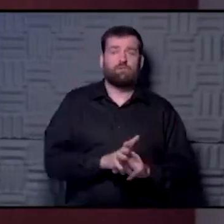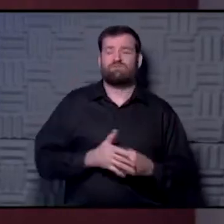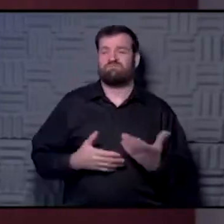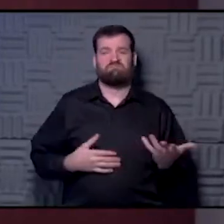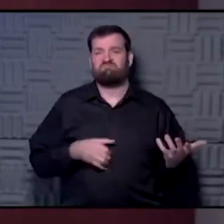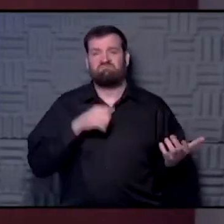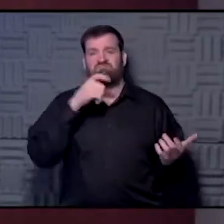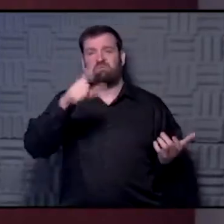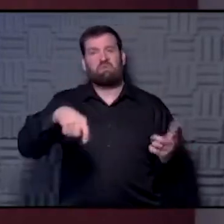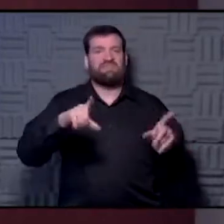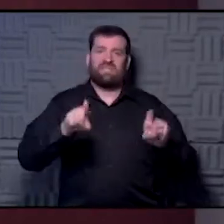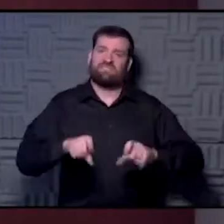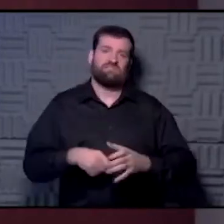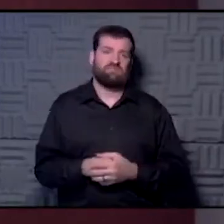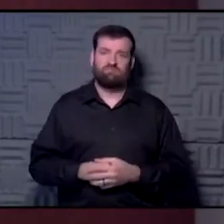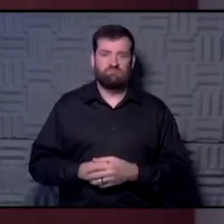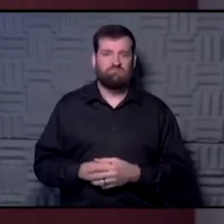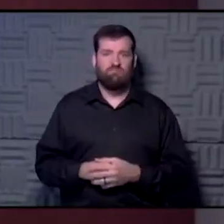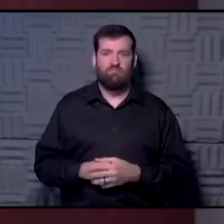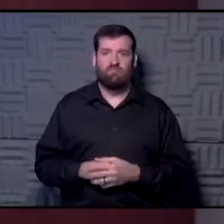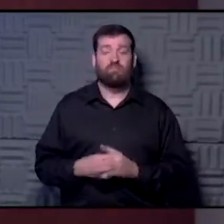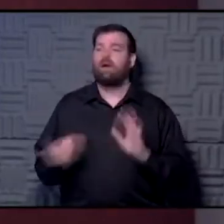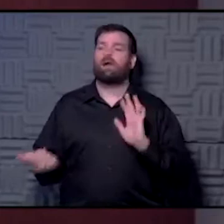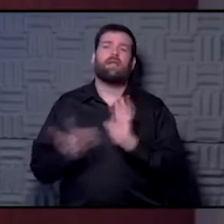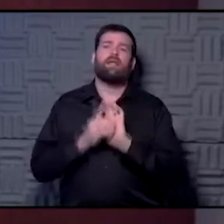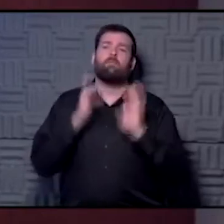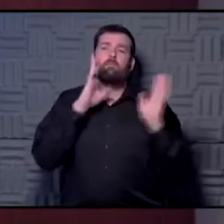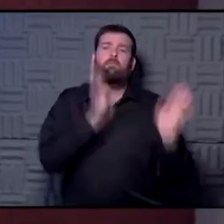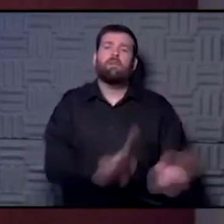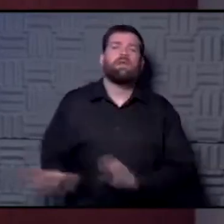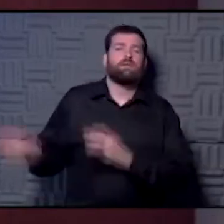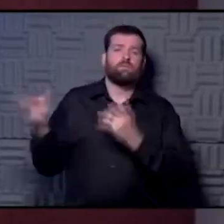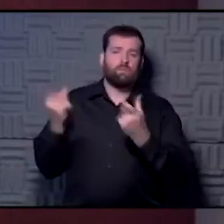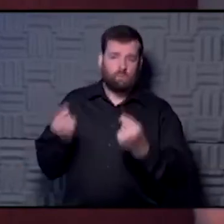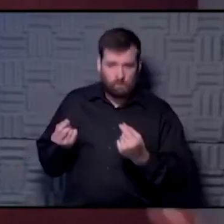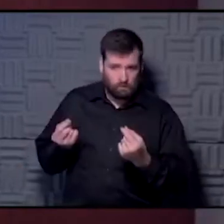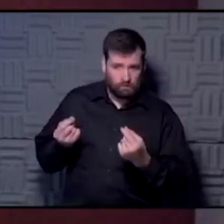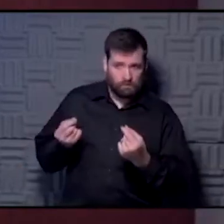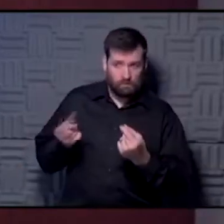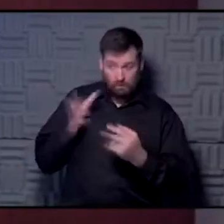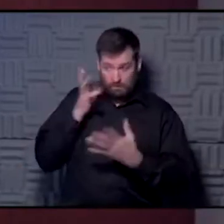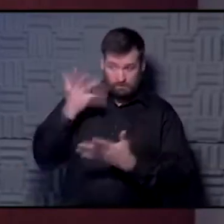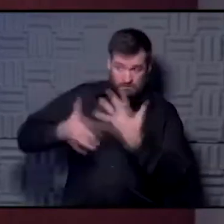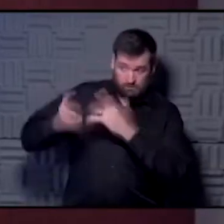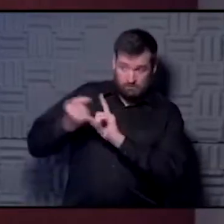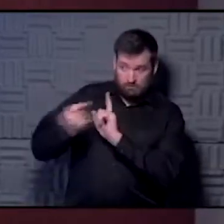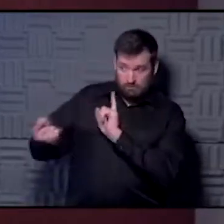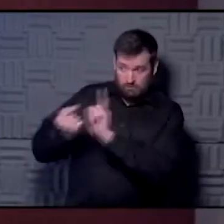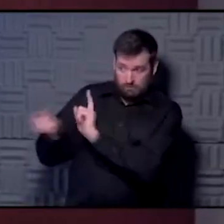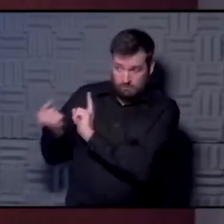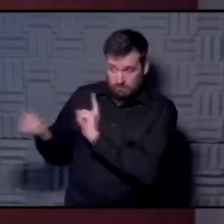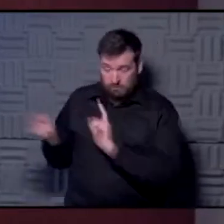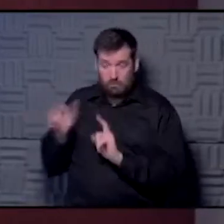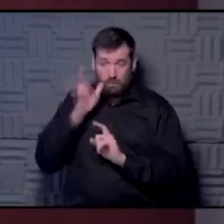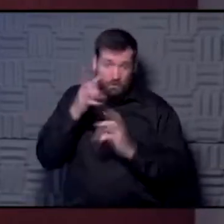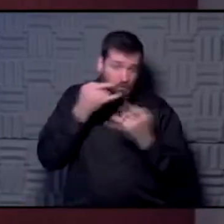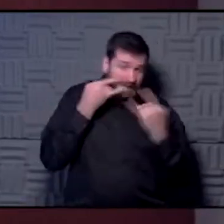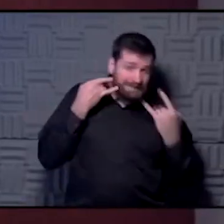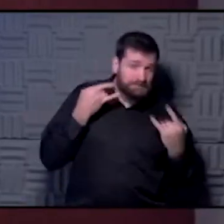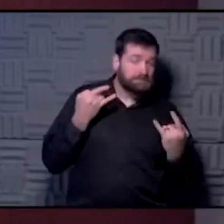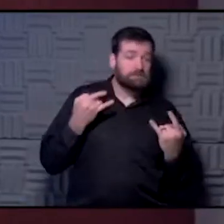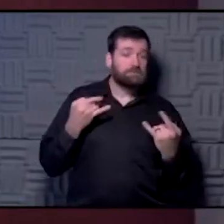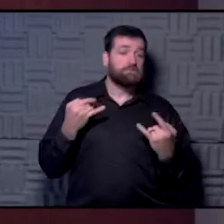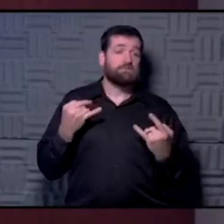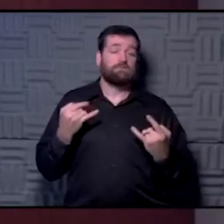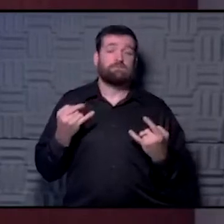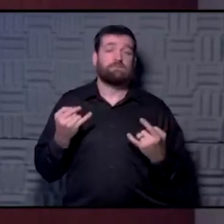need a COVID test. And again, what are you planning to do with your family? Are you going to maintain social distancing? Are you going to wear a mask? If